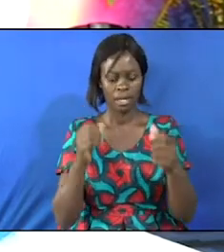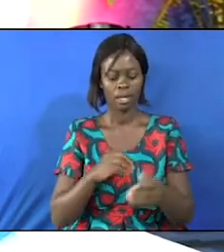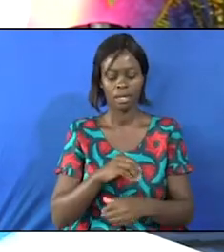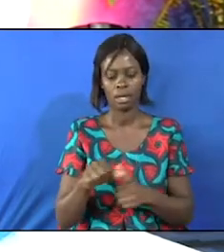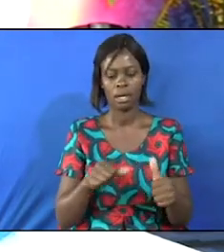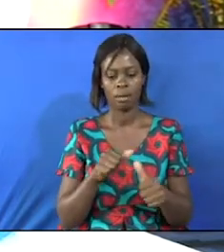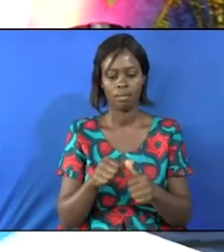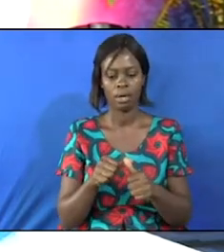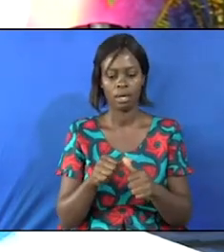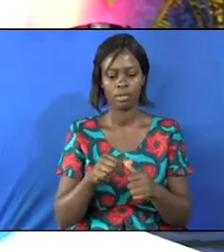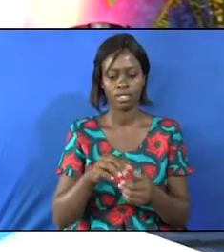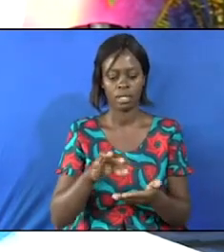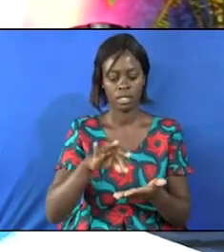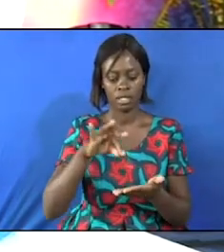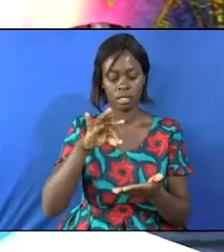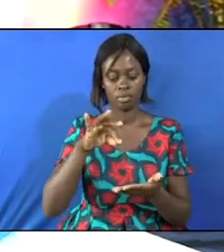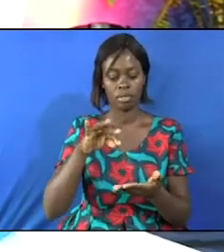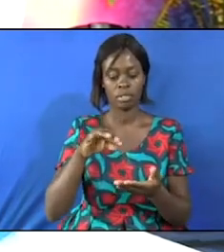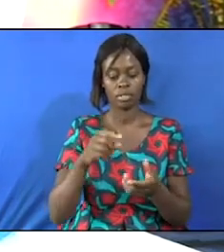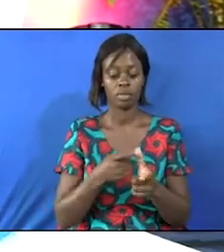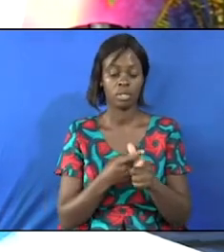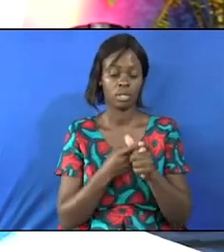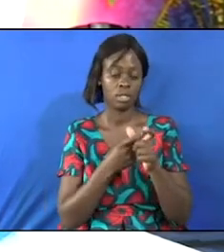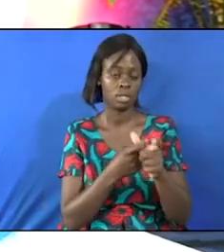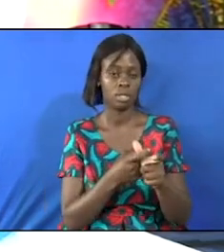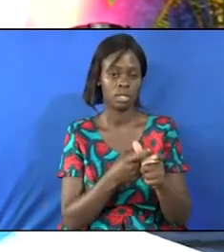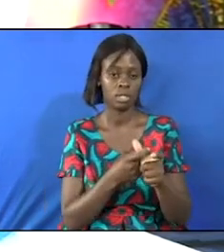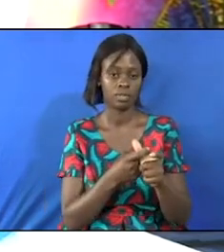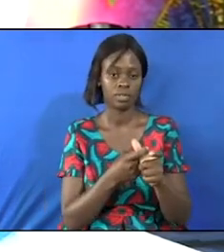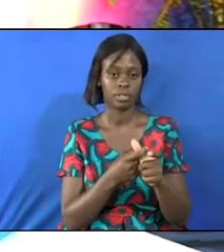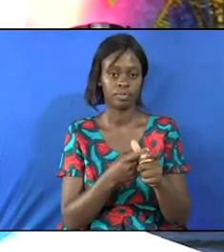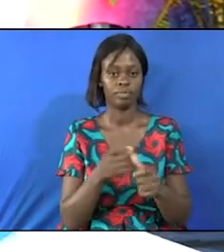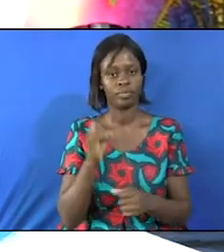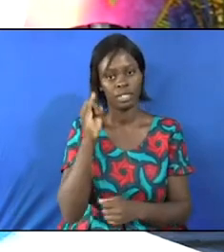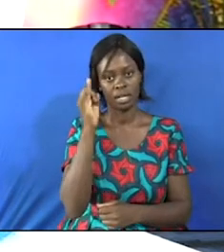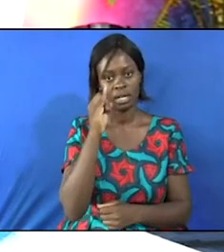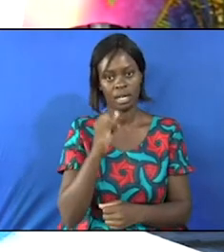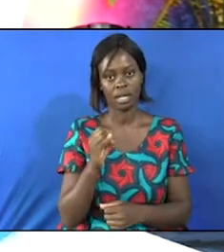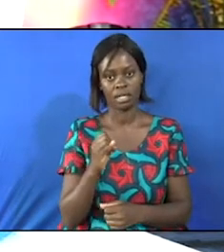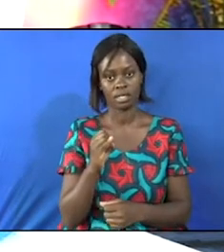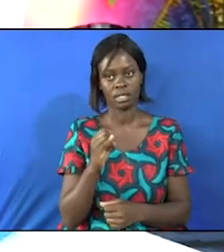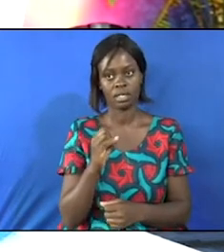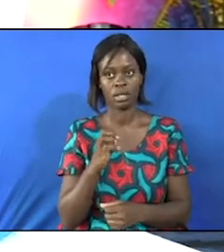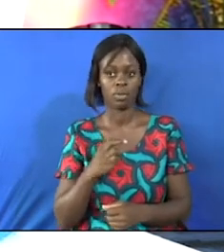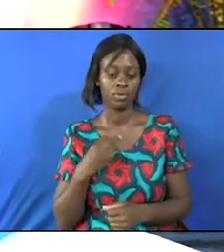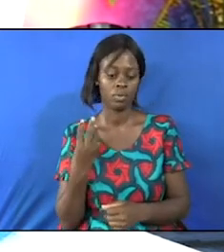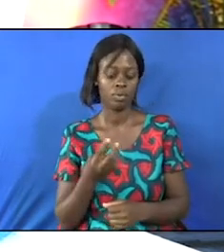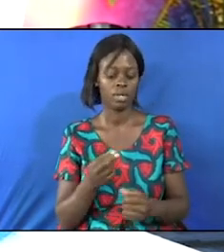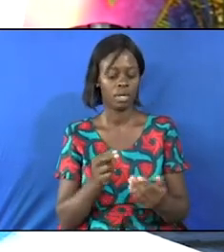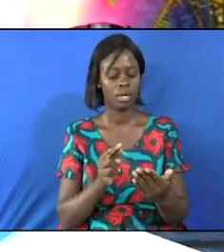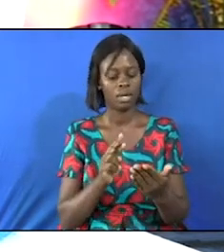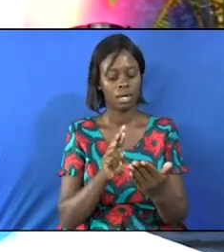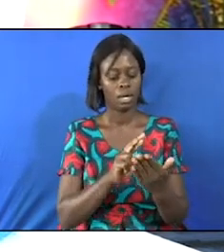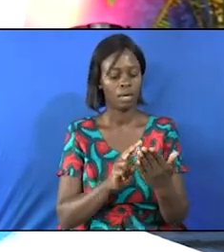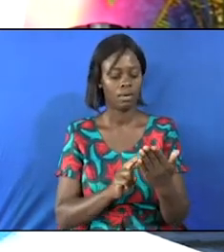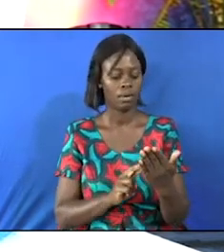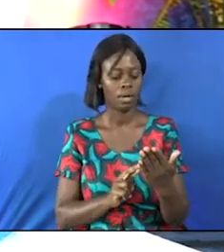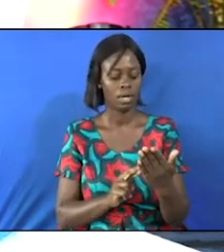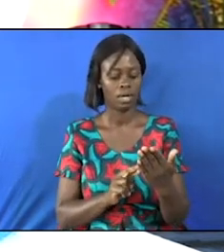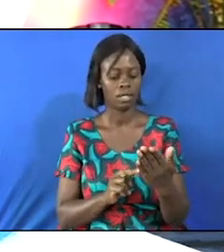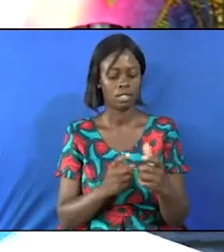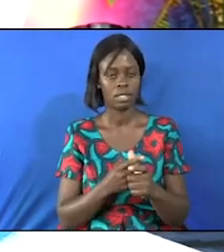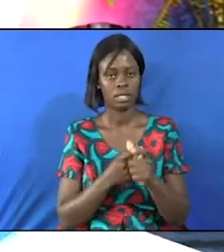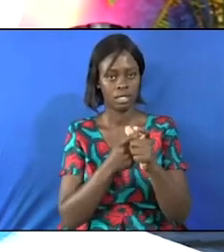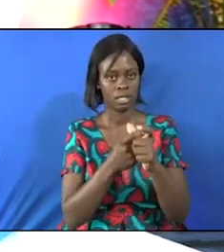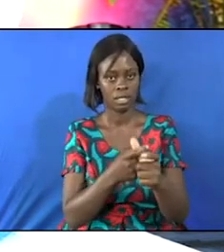God. For our craft today, we are going to write the spiritual gifts in the book of